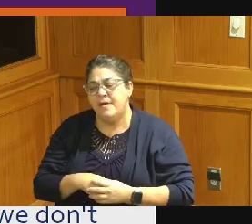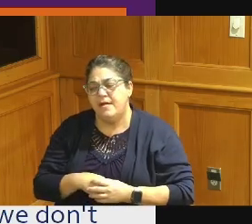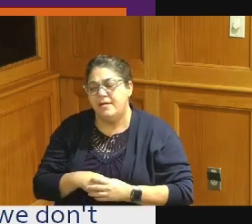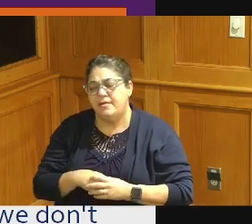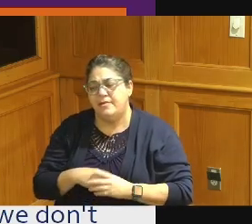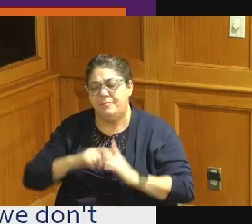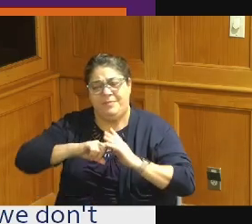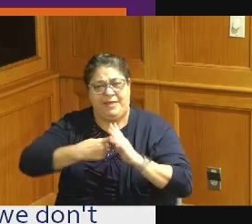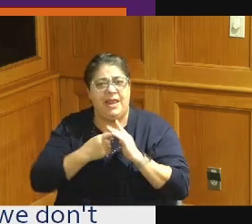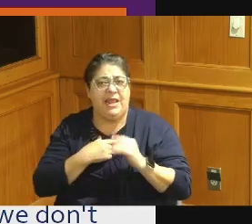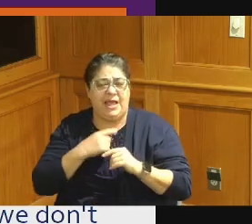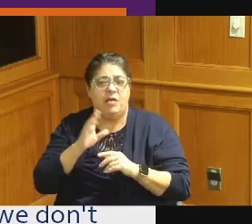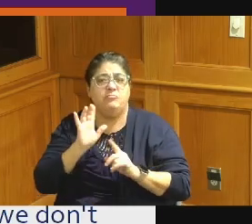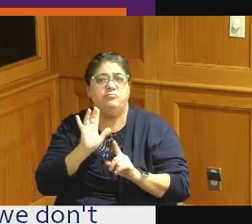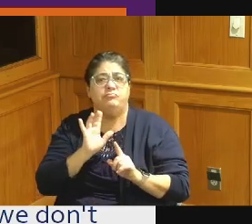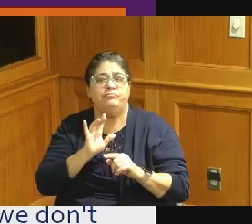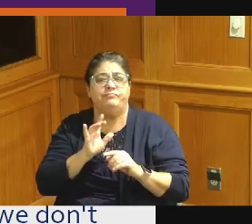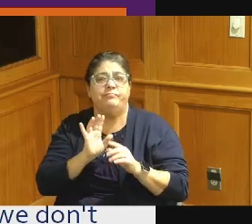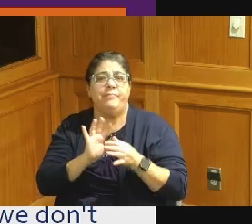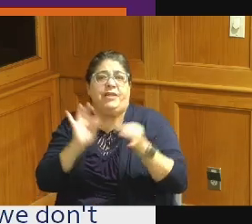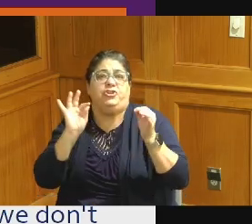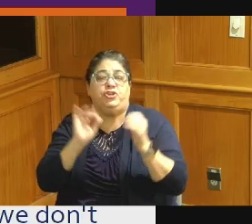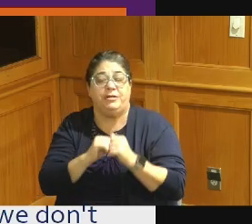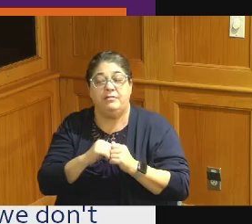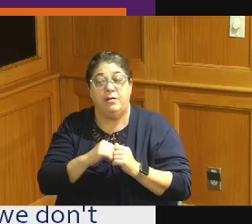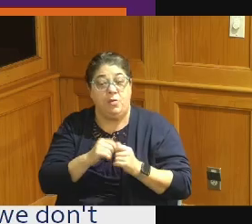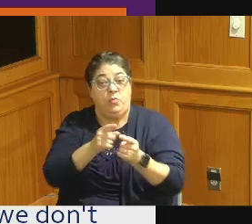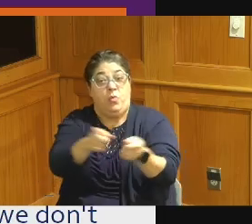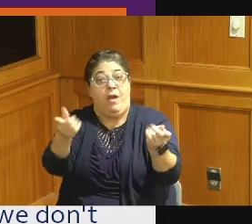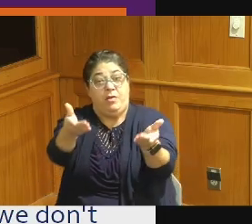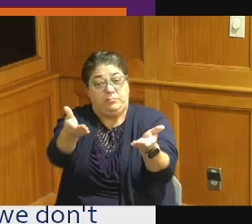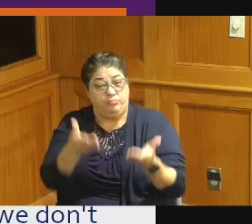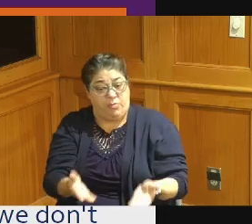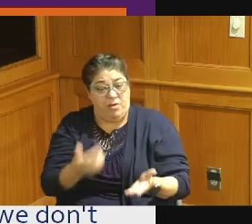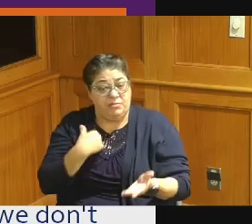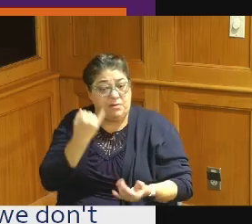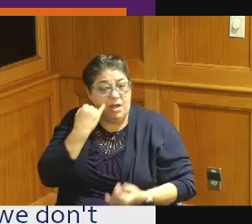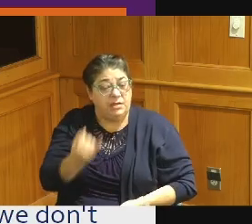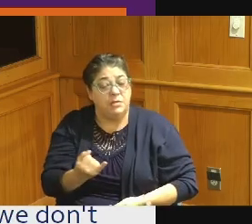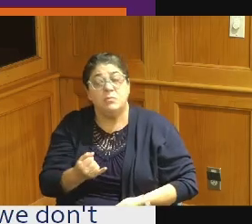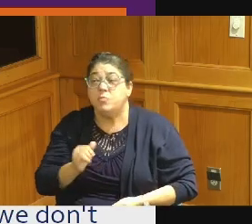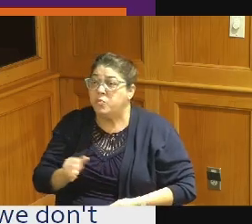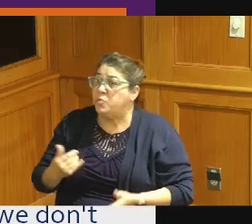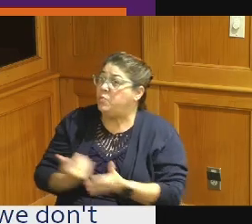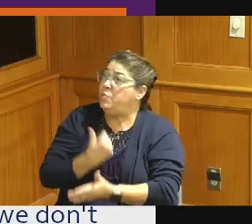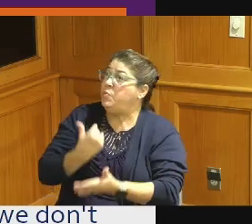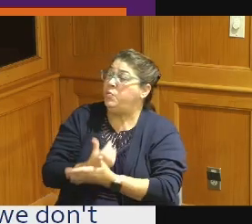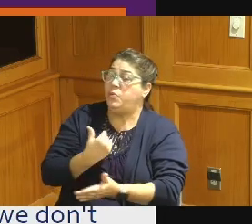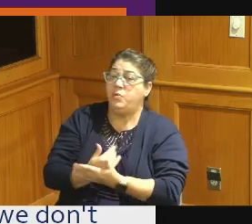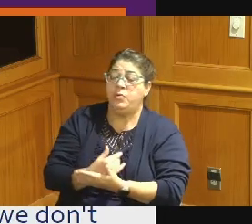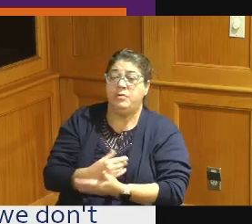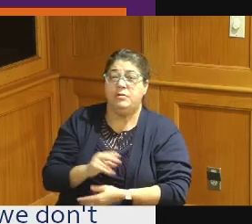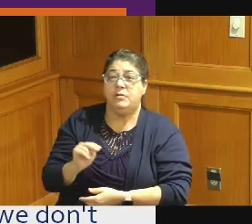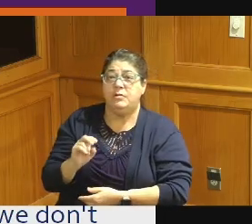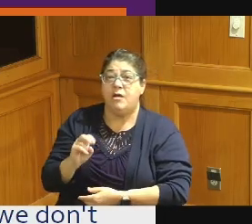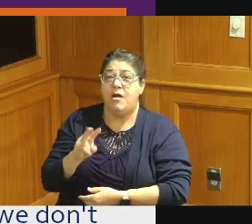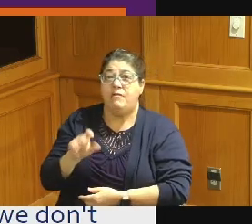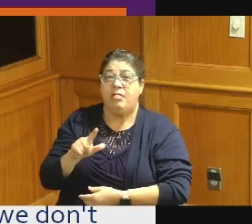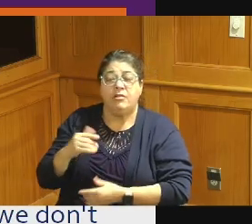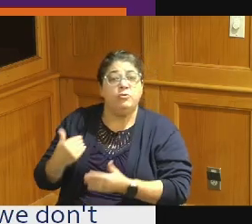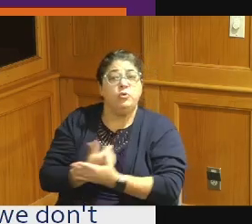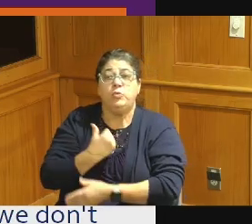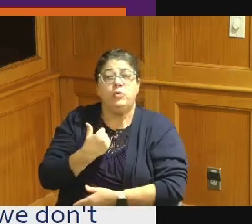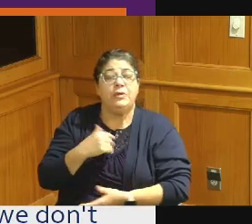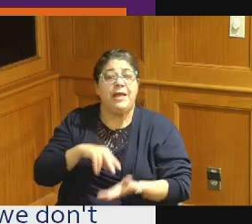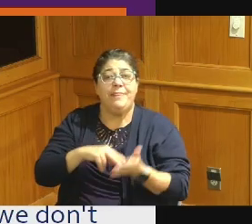but this was an innovative idea from you all to pursue, and it's a new idea. So it's not a plug